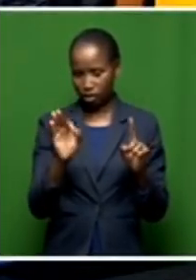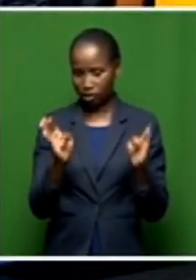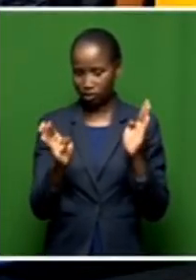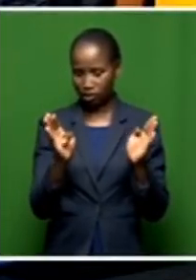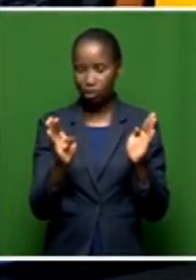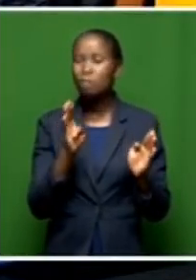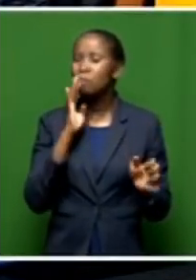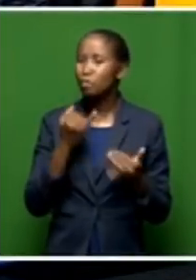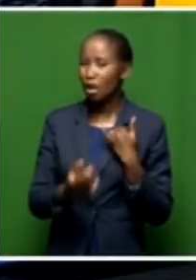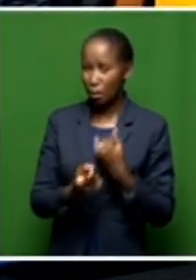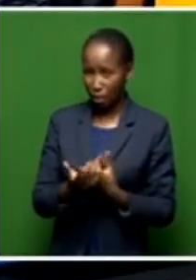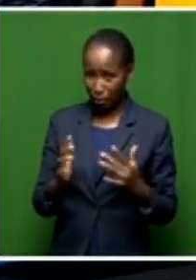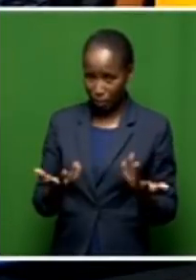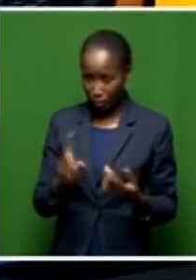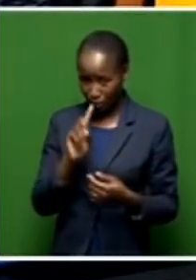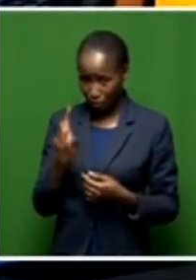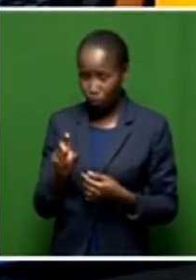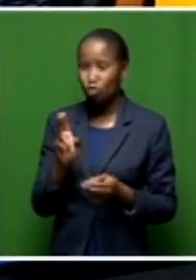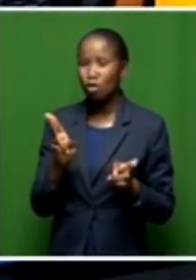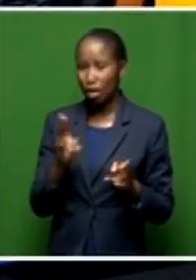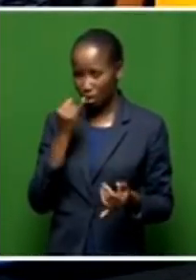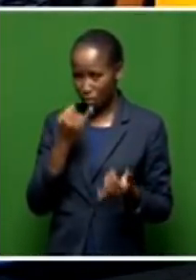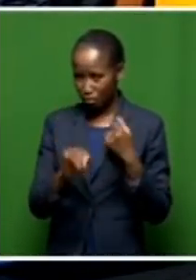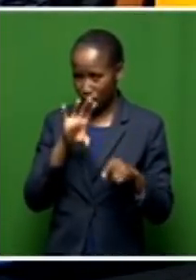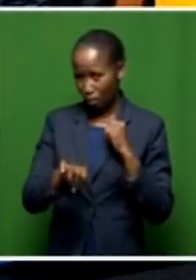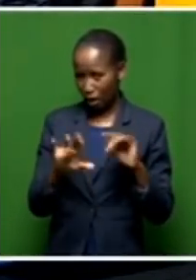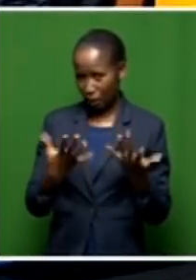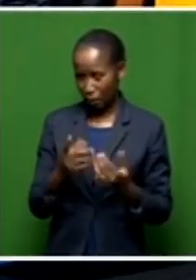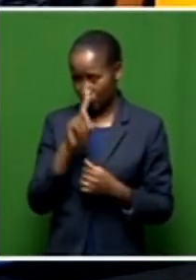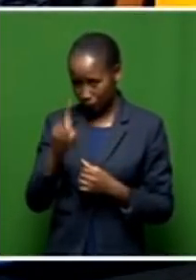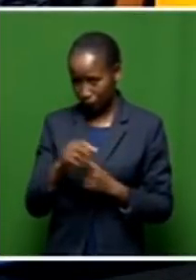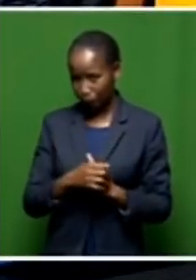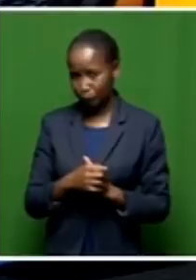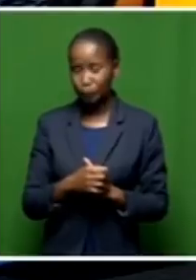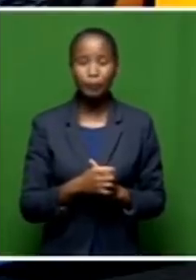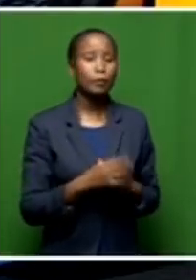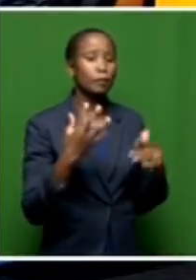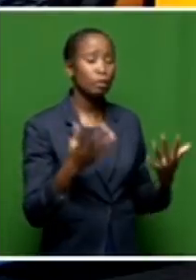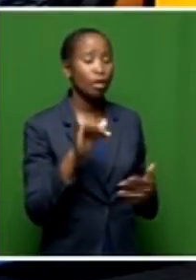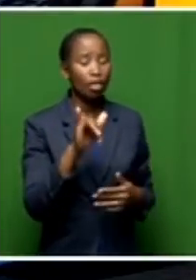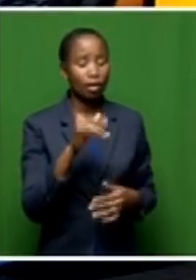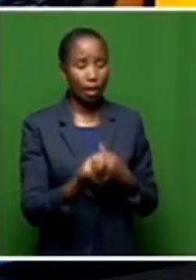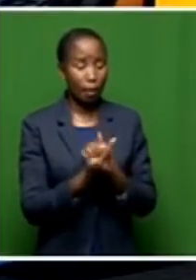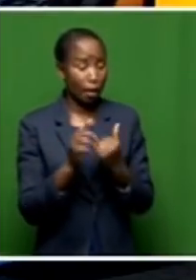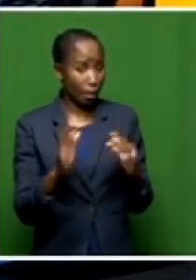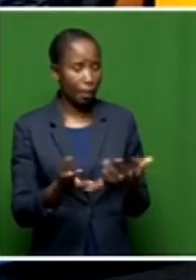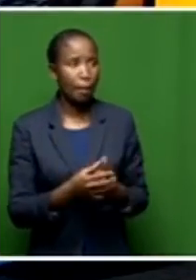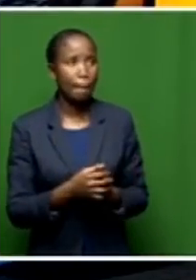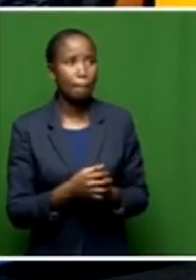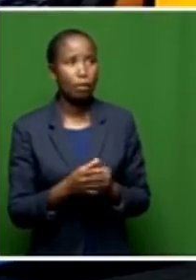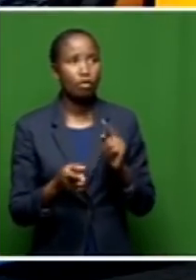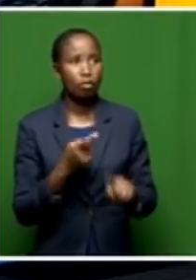find that those errors creep in? This happened in 2014